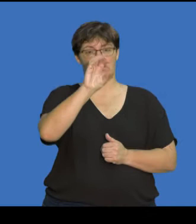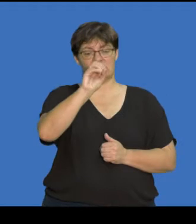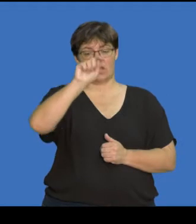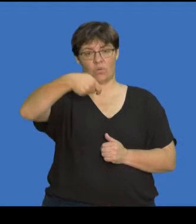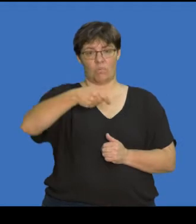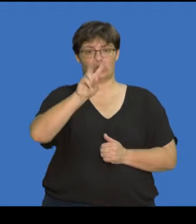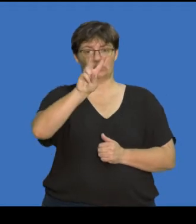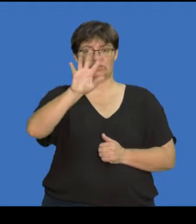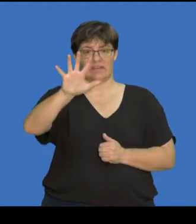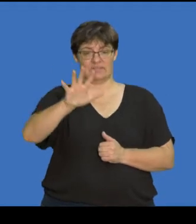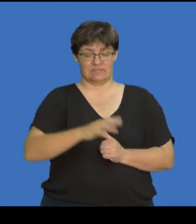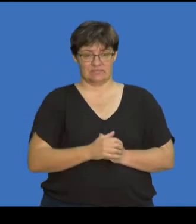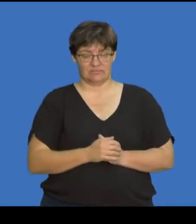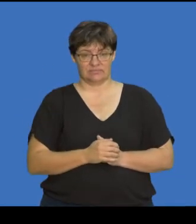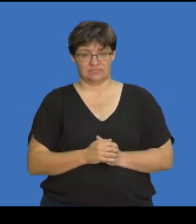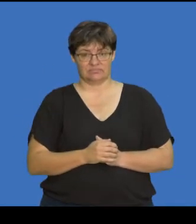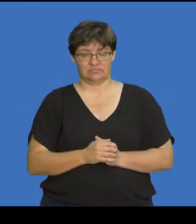140,25.